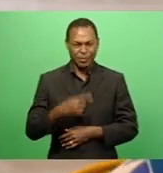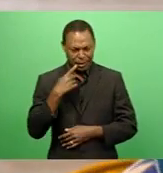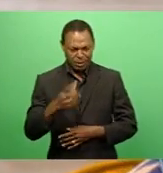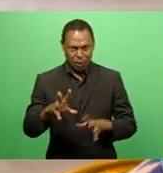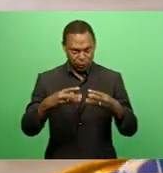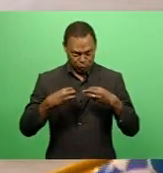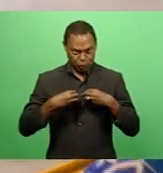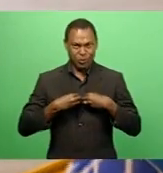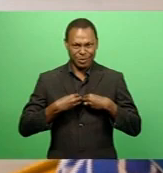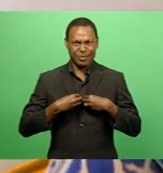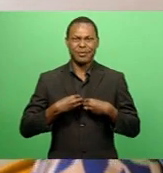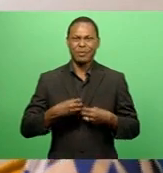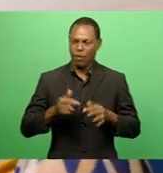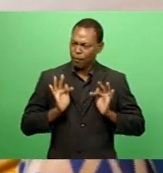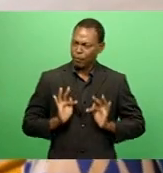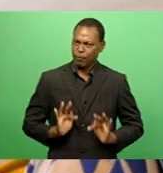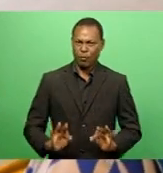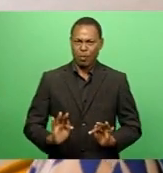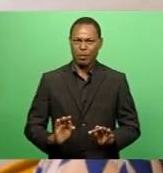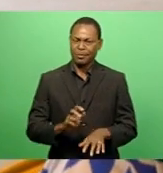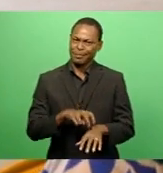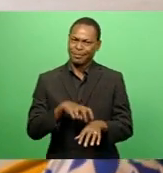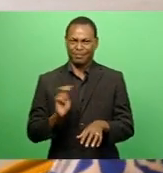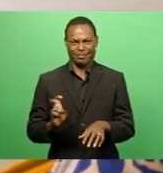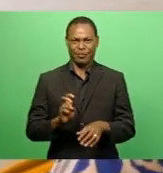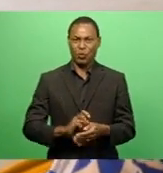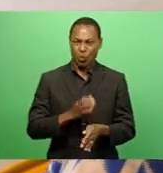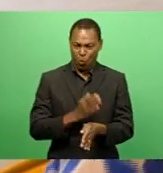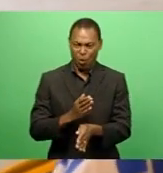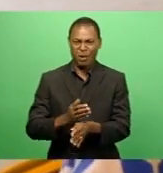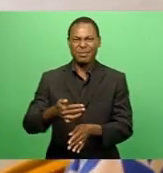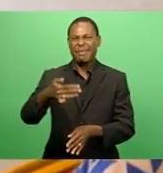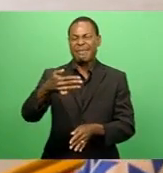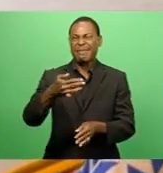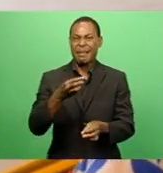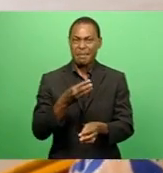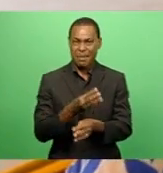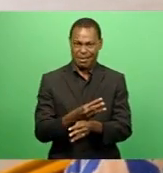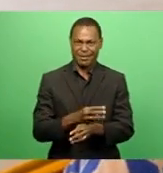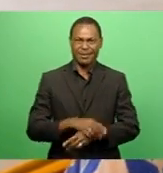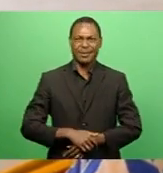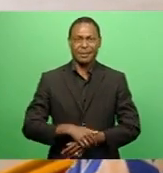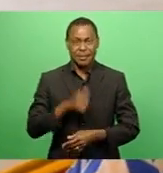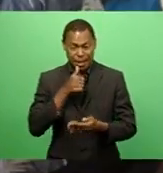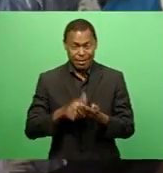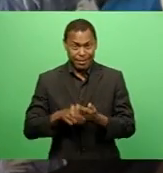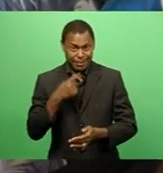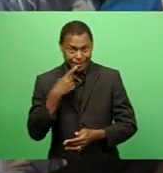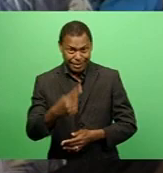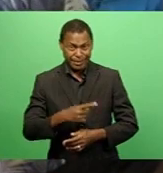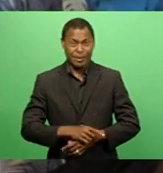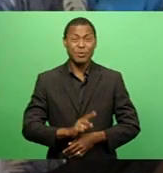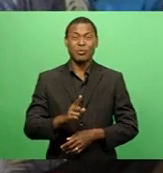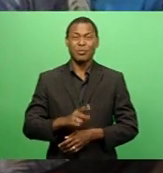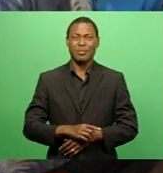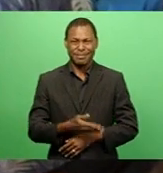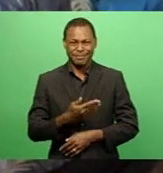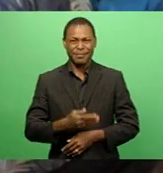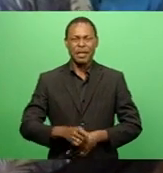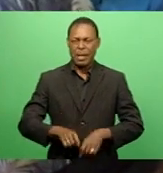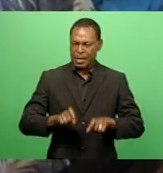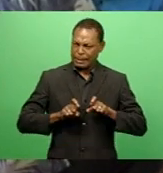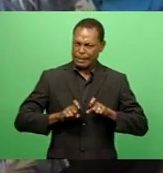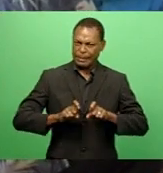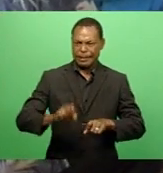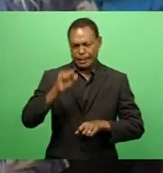resignation from Duitu Turanga. She worked as General Secretary for 9 months. The statement also says Duitu Turanga will remain a senior member of